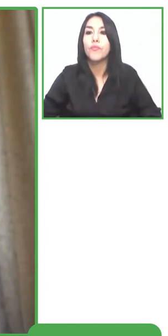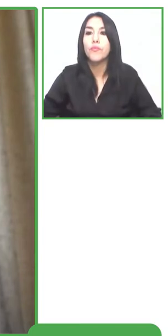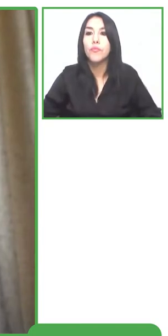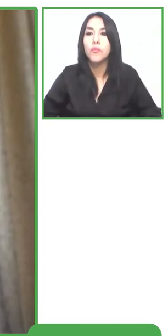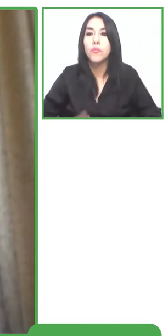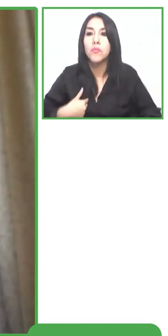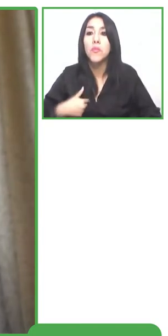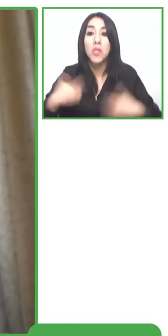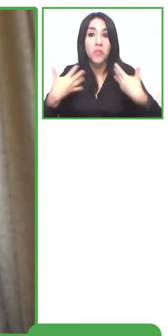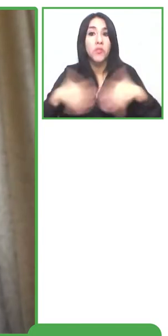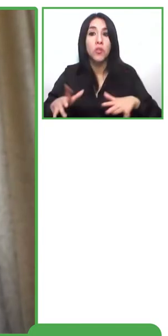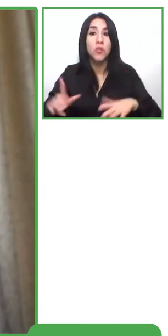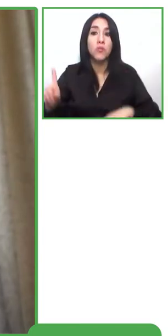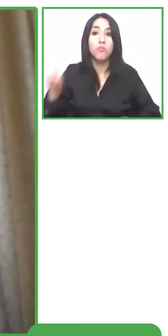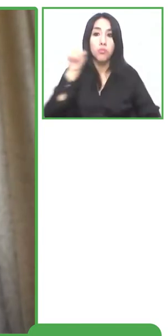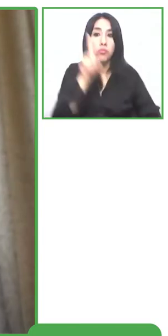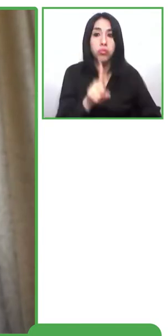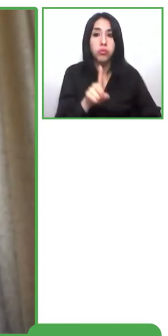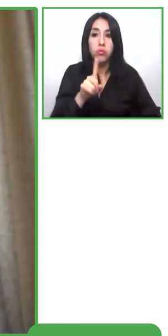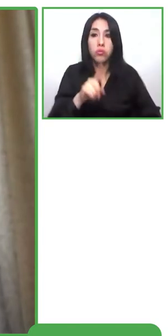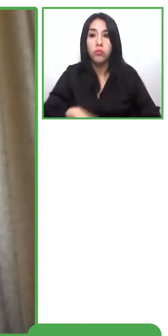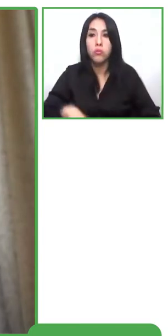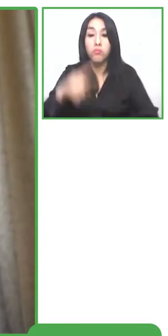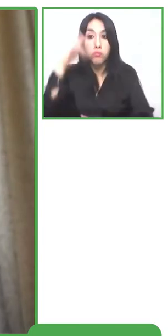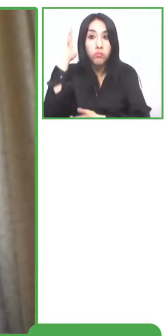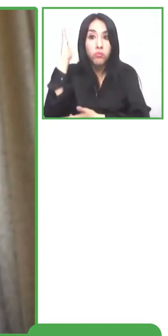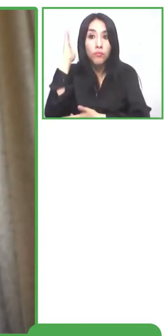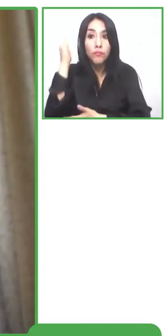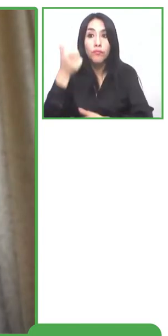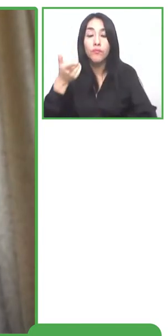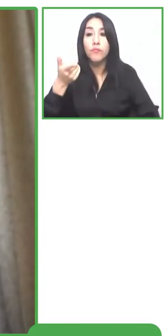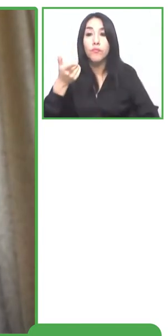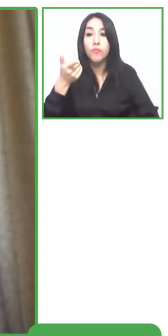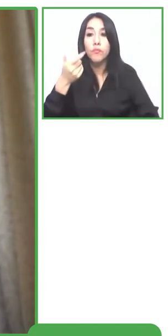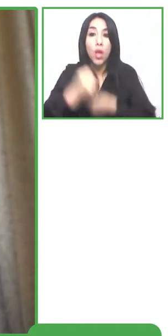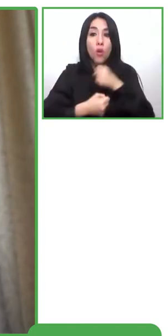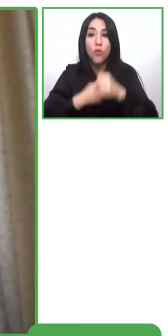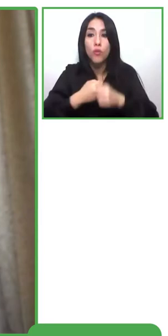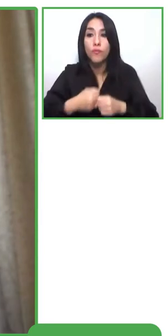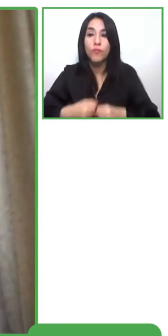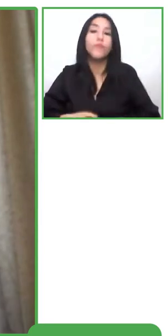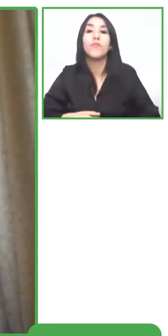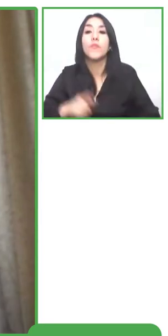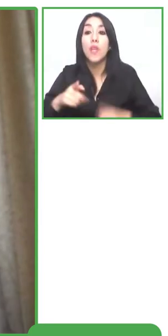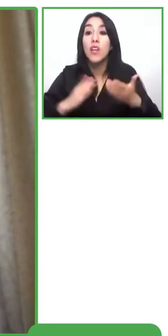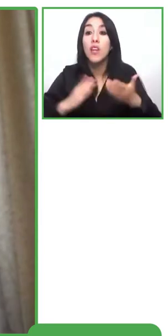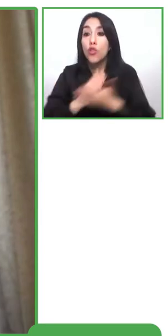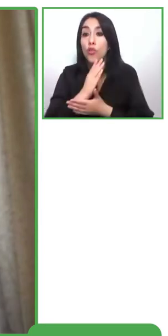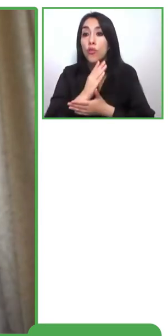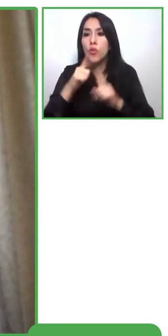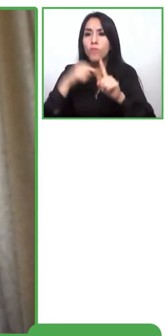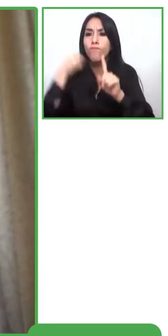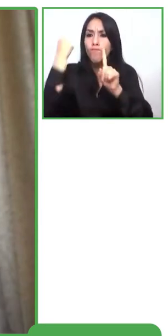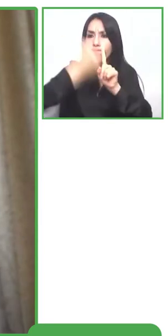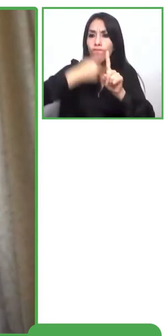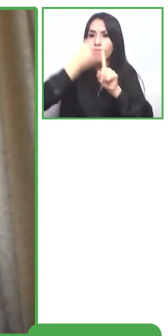international conferences promoting rights for people with disabilities and promoting